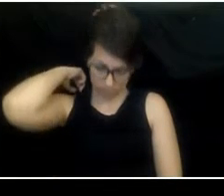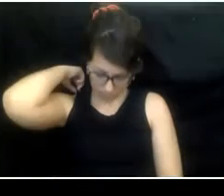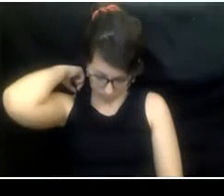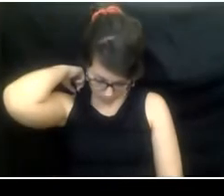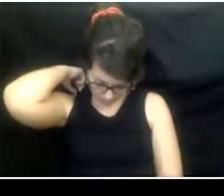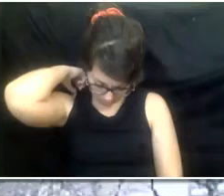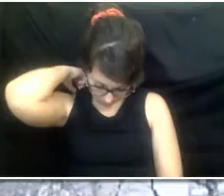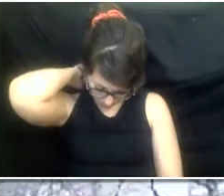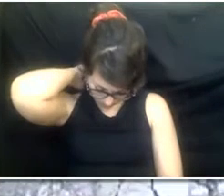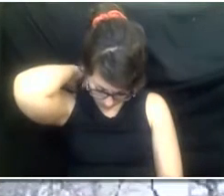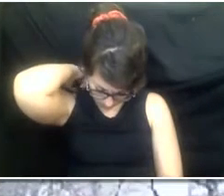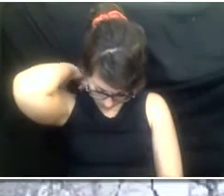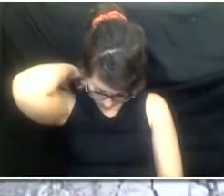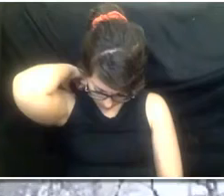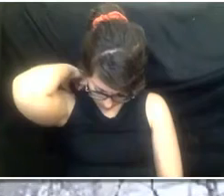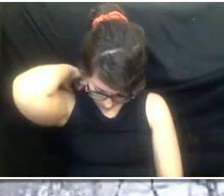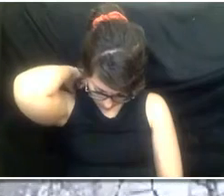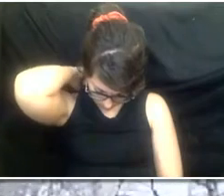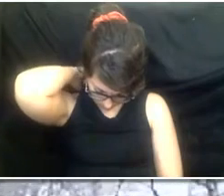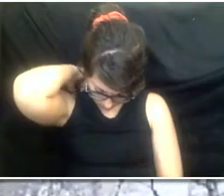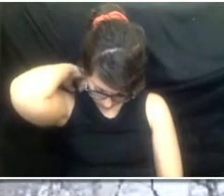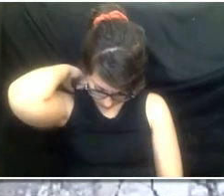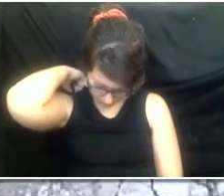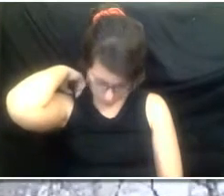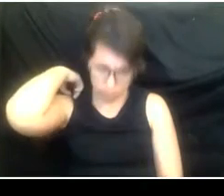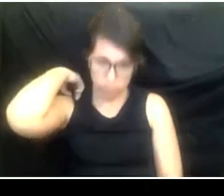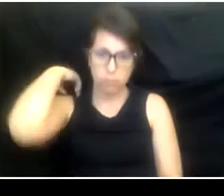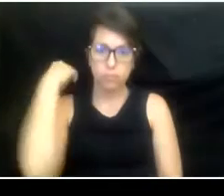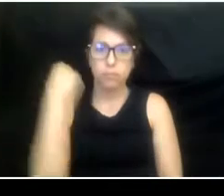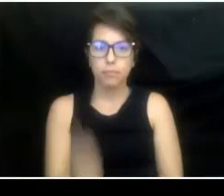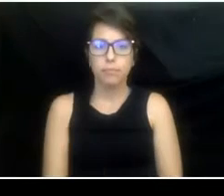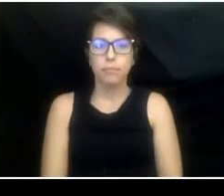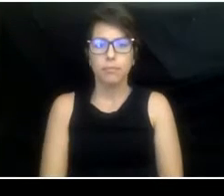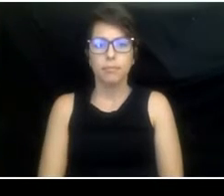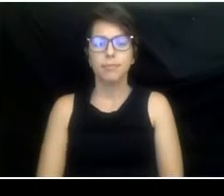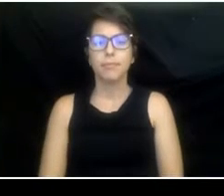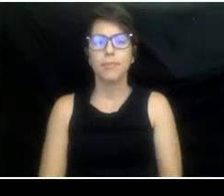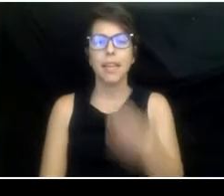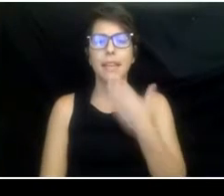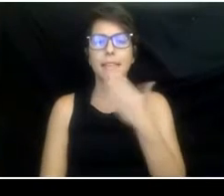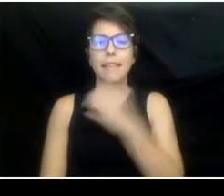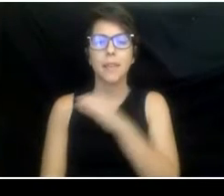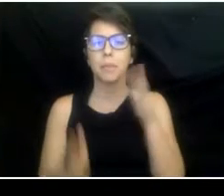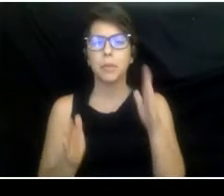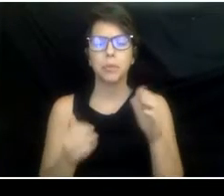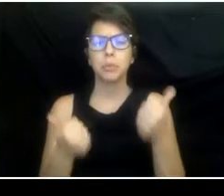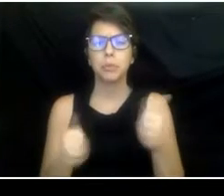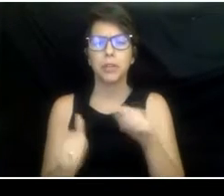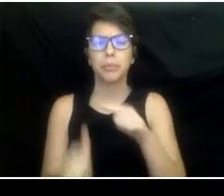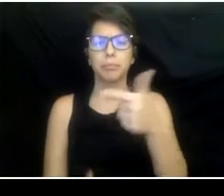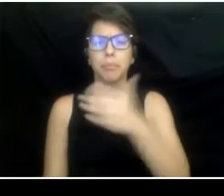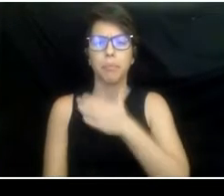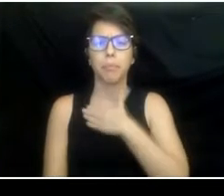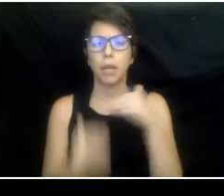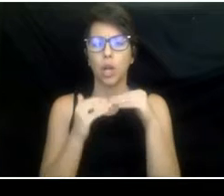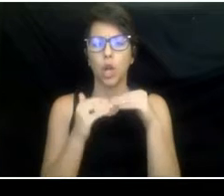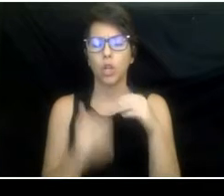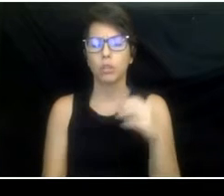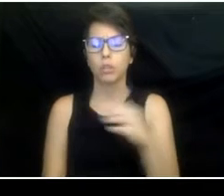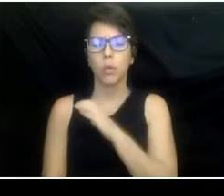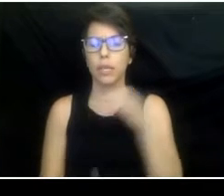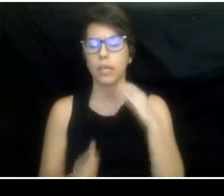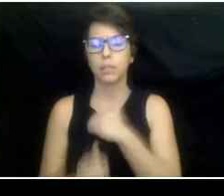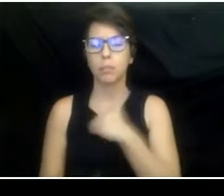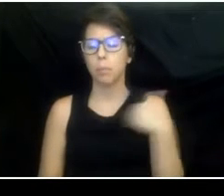there okay Council Sergeant do you see chair Richards on the line we do not